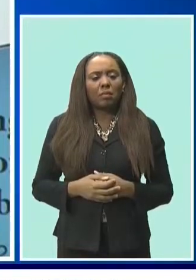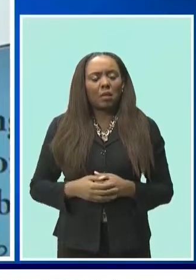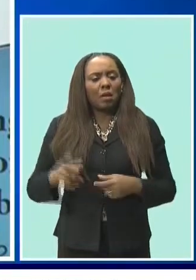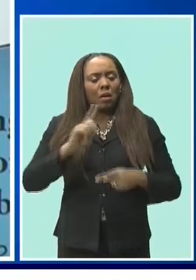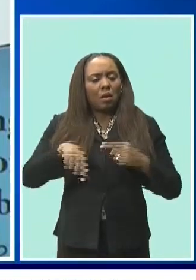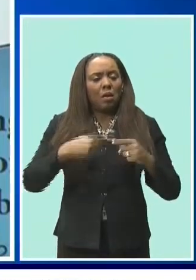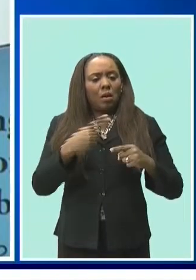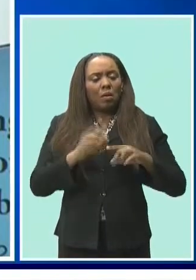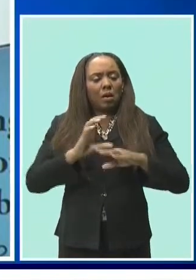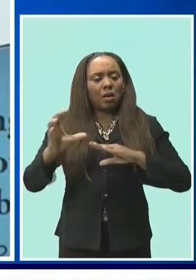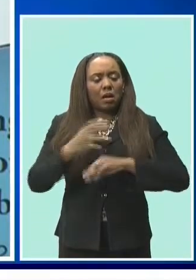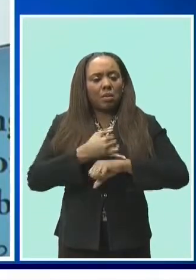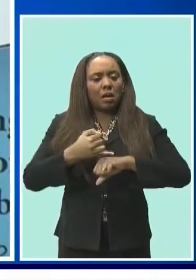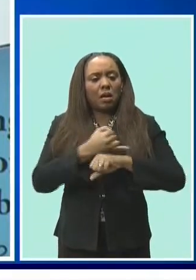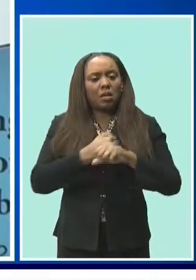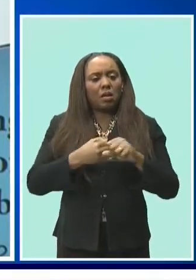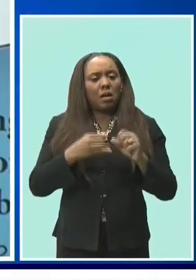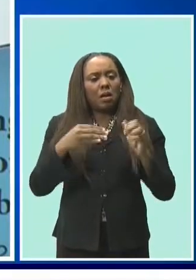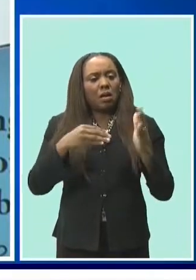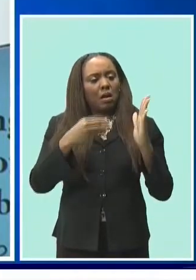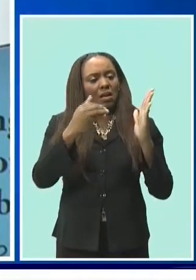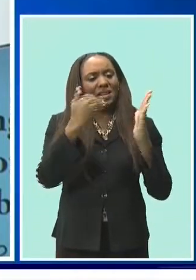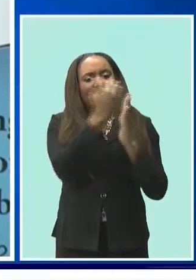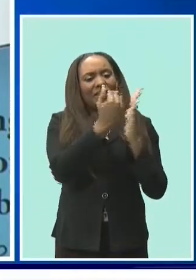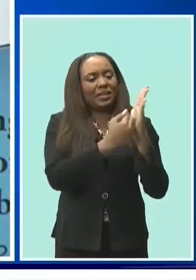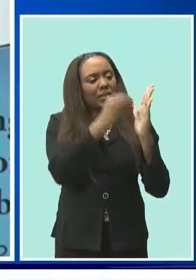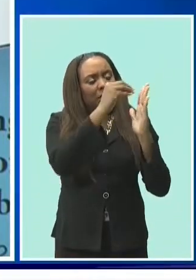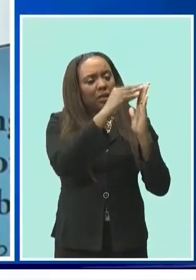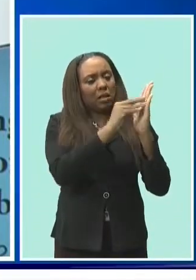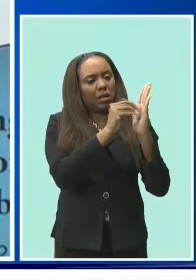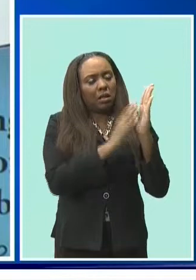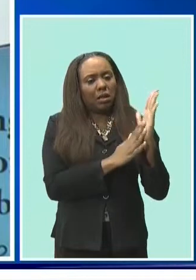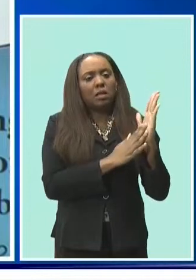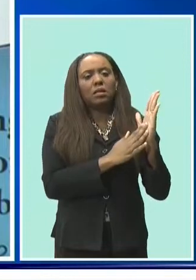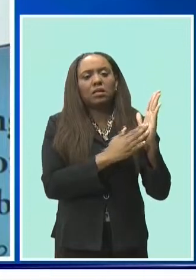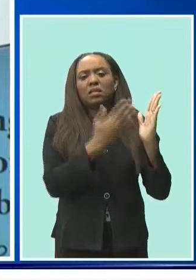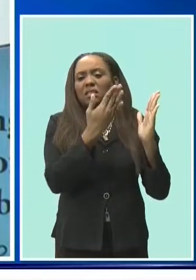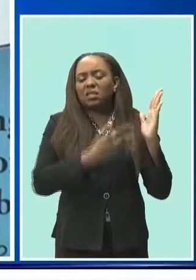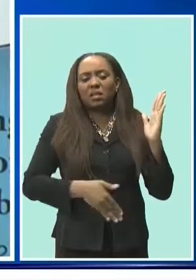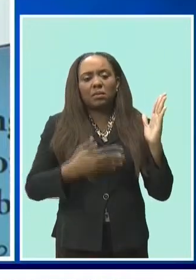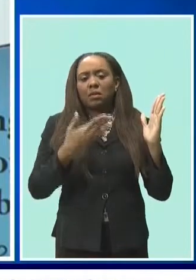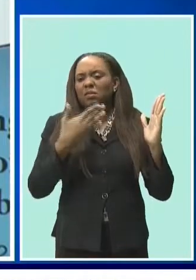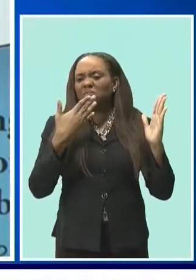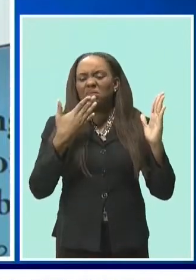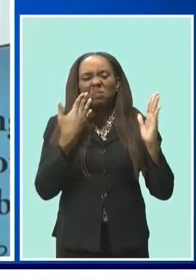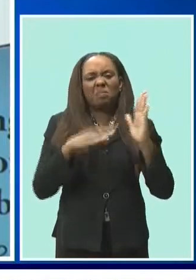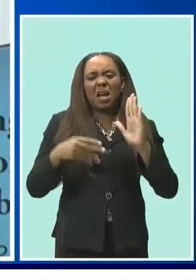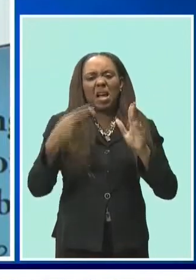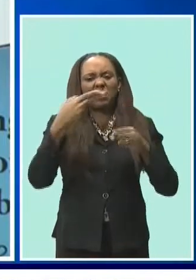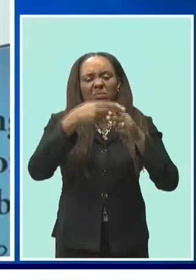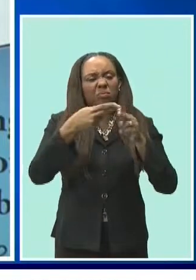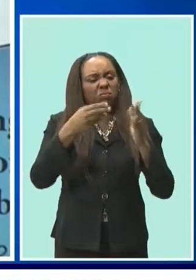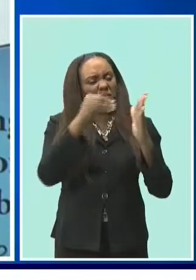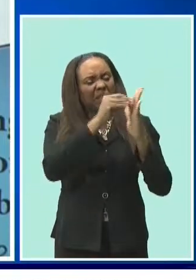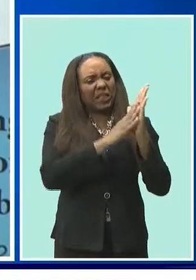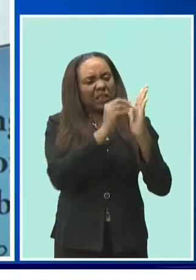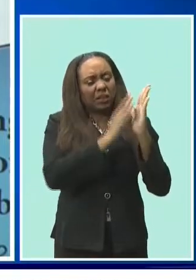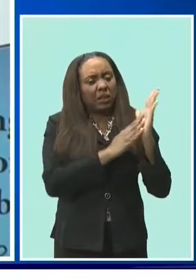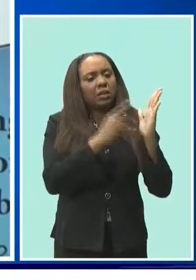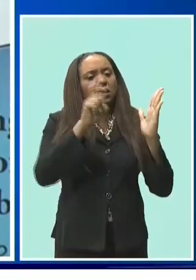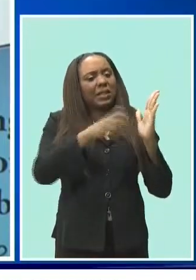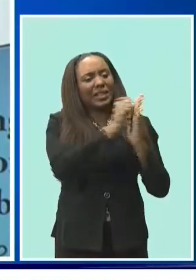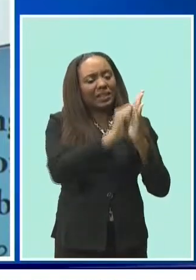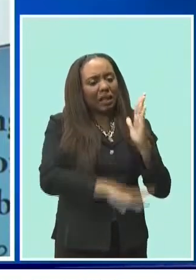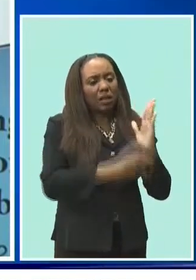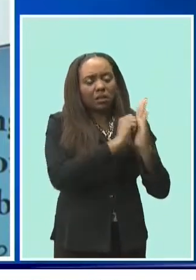away. Many of our countries have been blacklisted. Many of our countries have done what they've asked to be done,